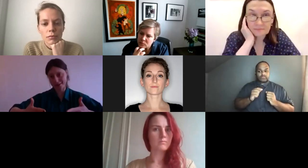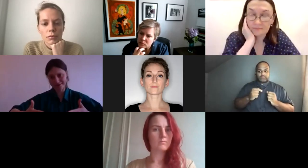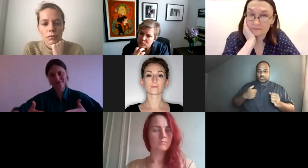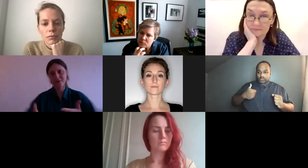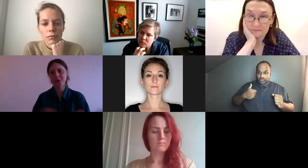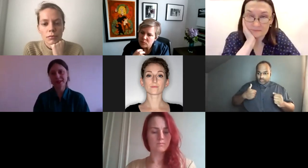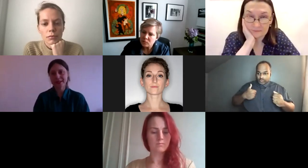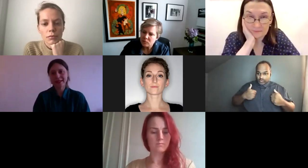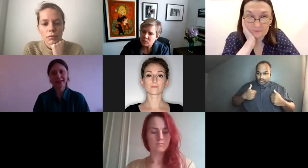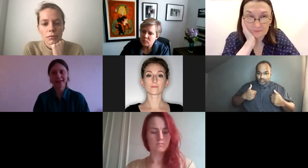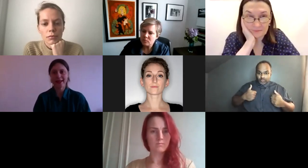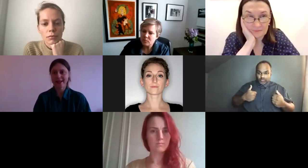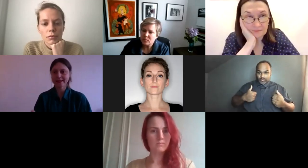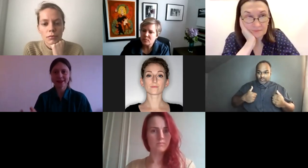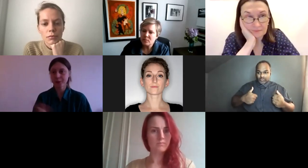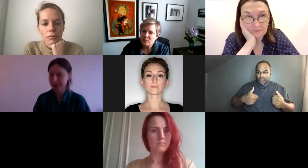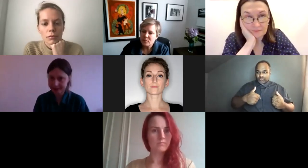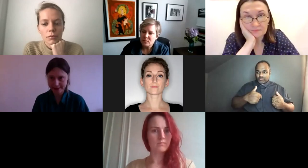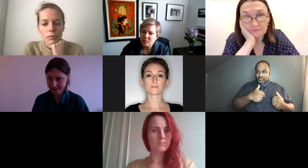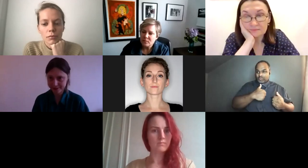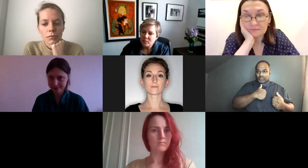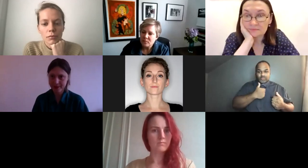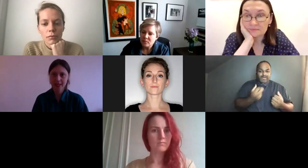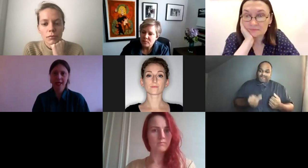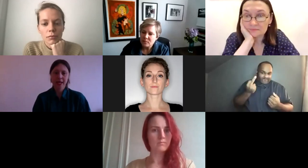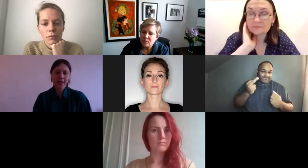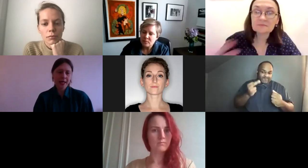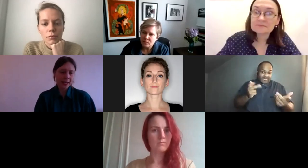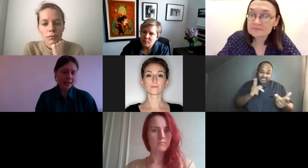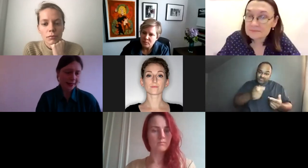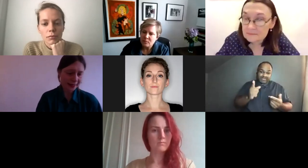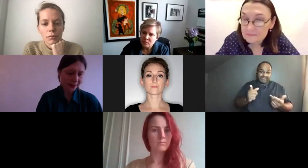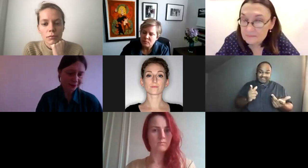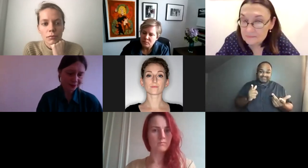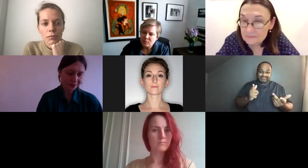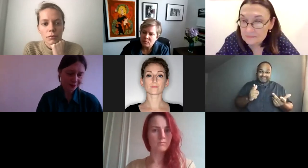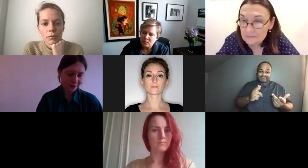fucked personally and politically.